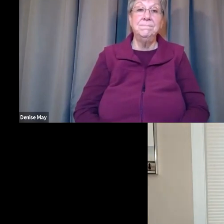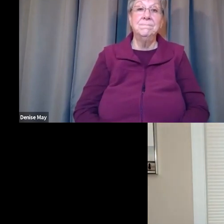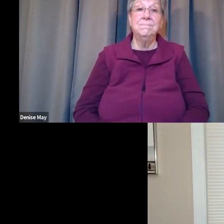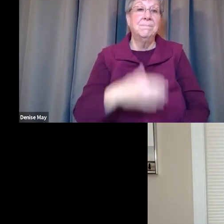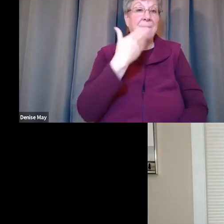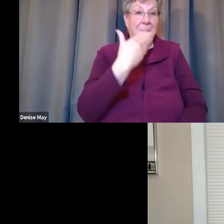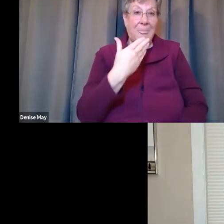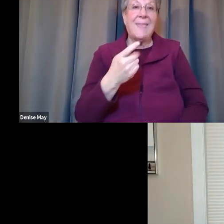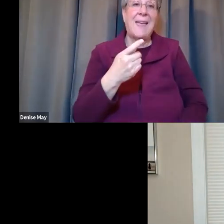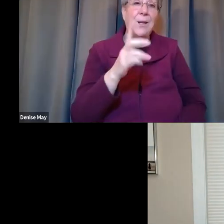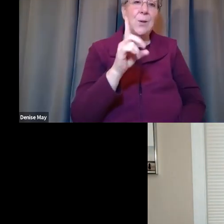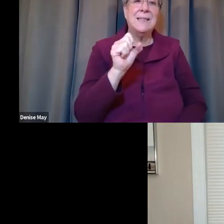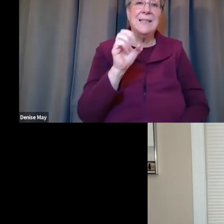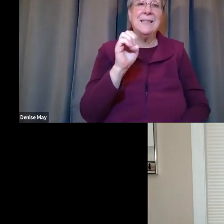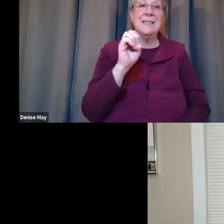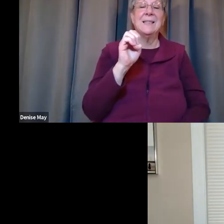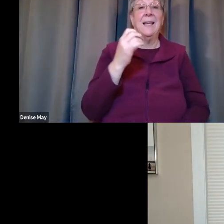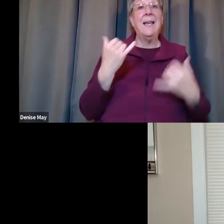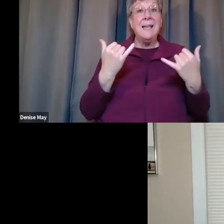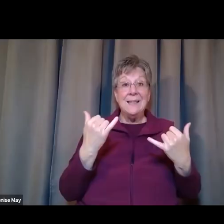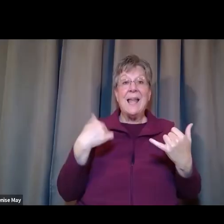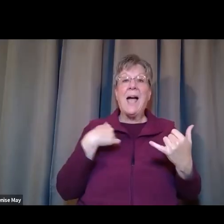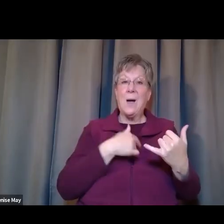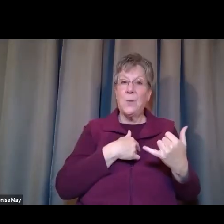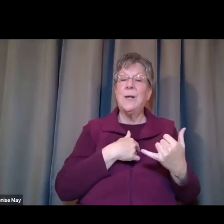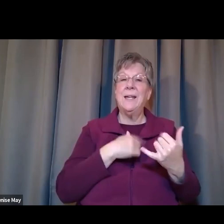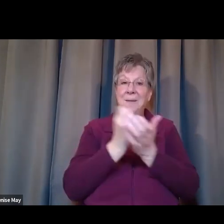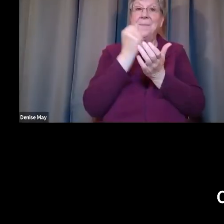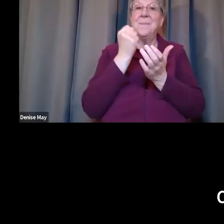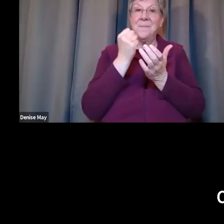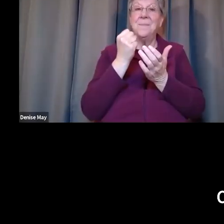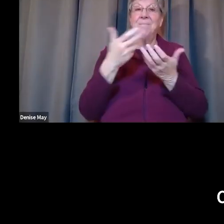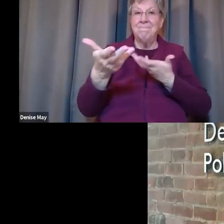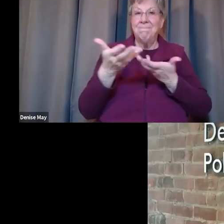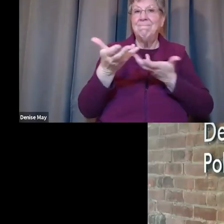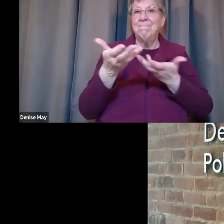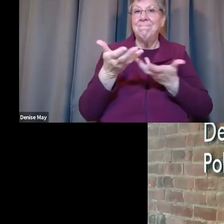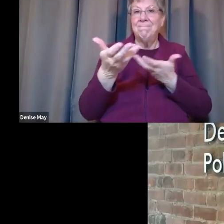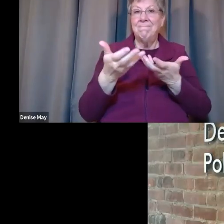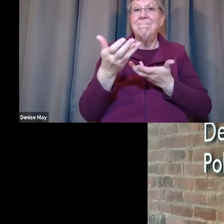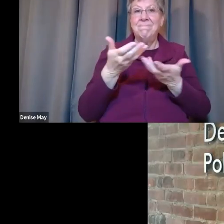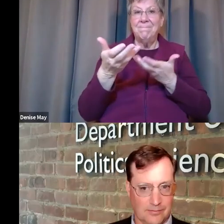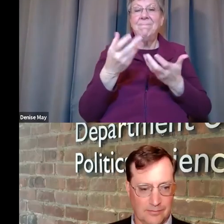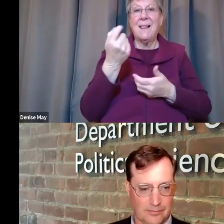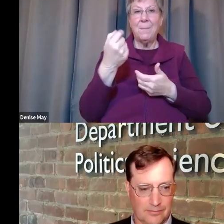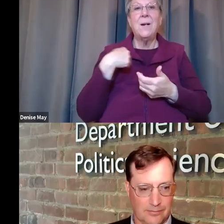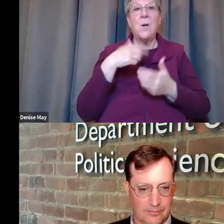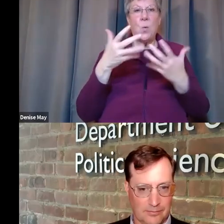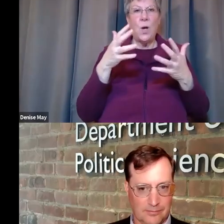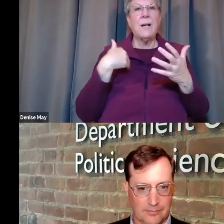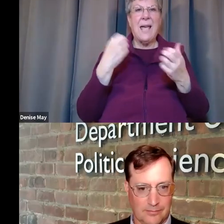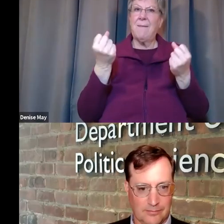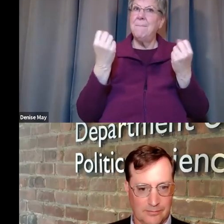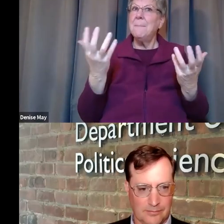Thank you, Denise. Now we get to start dialoguing, and we've already got so many